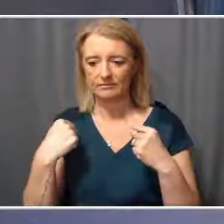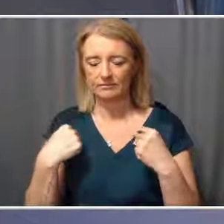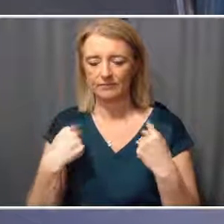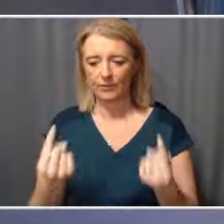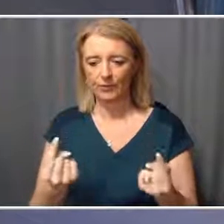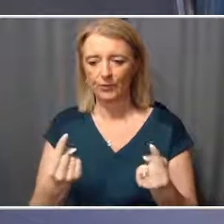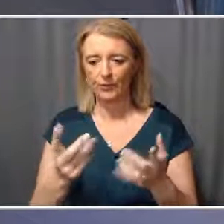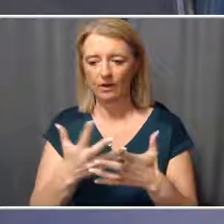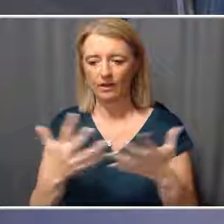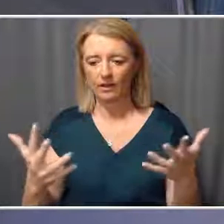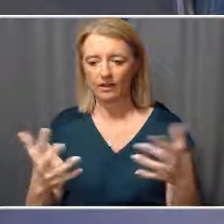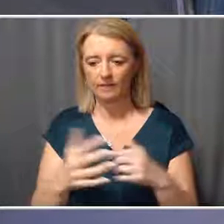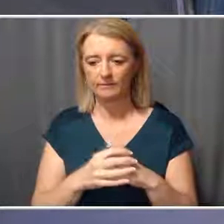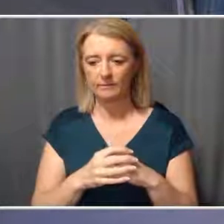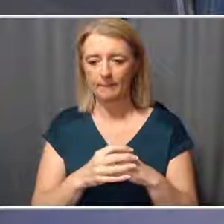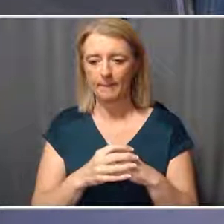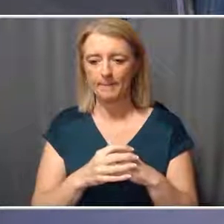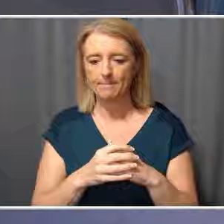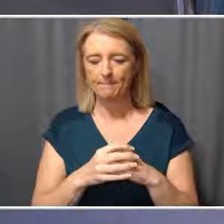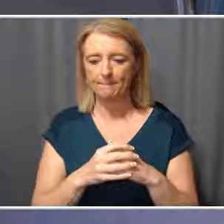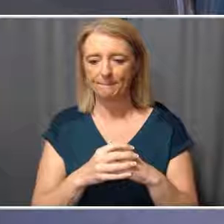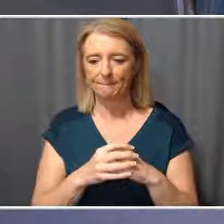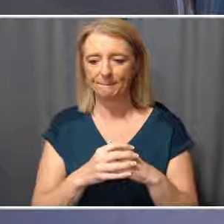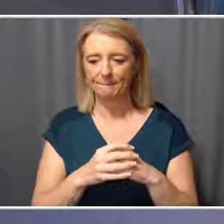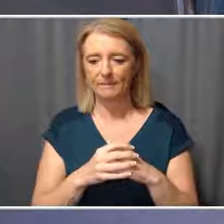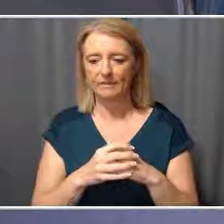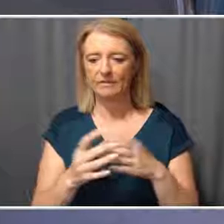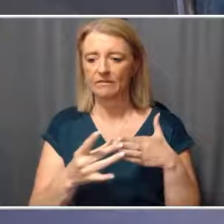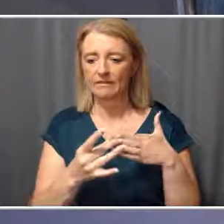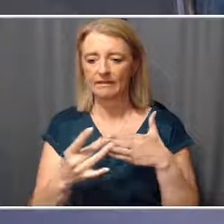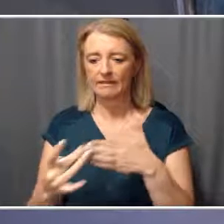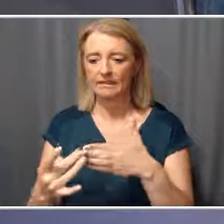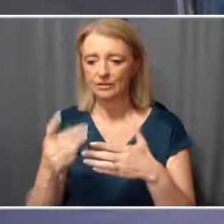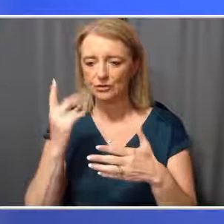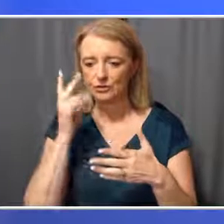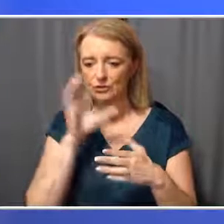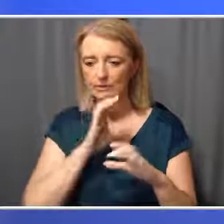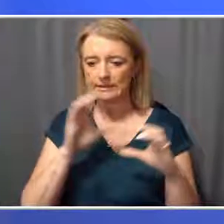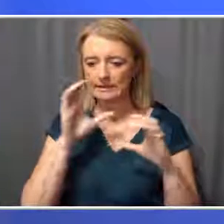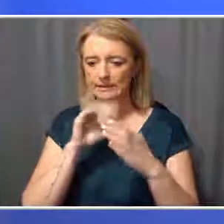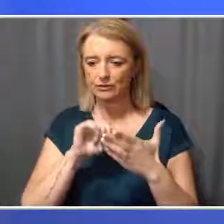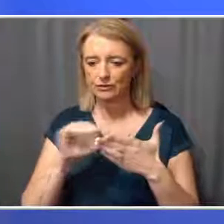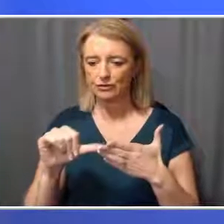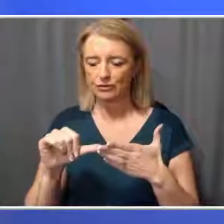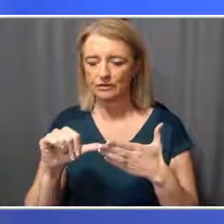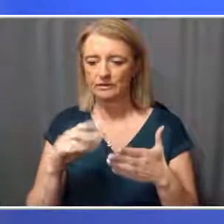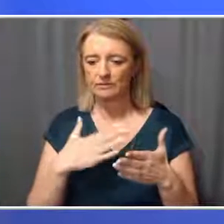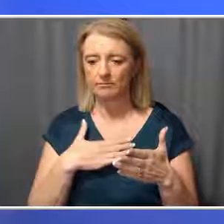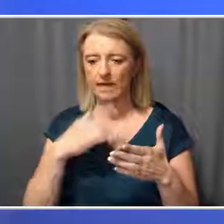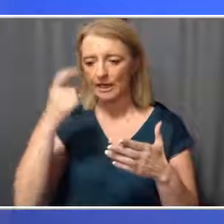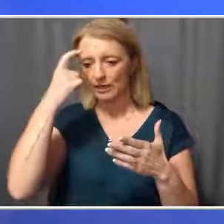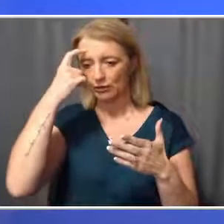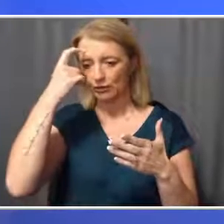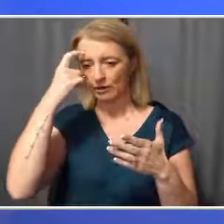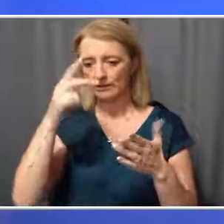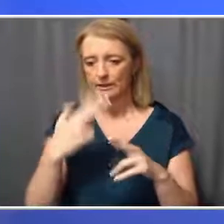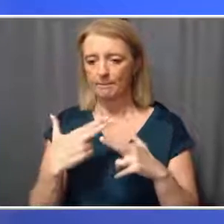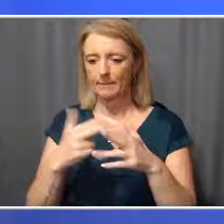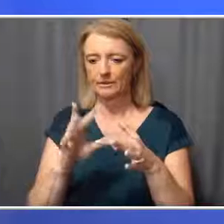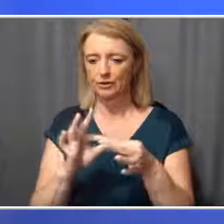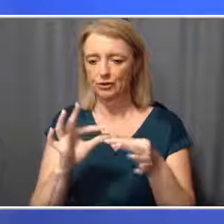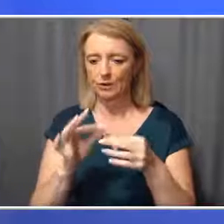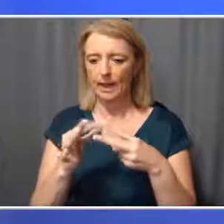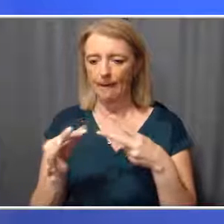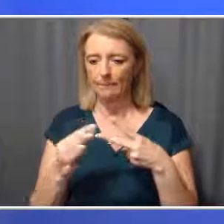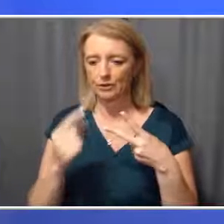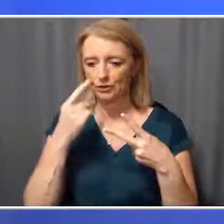where I had gone to my hometown, Wichita, Kansas, which is only 2.5, 3 hour drive away, and gone to an outdoor concert with some friends, and